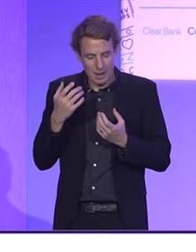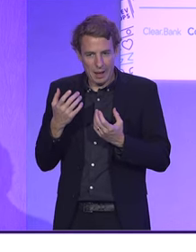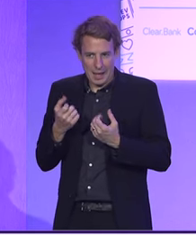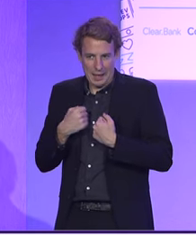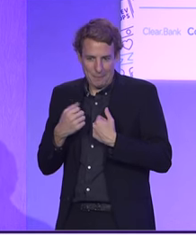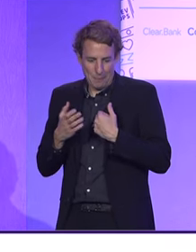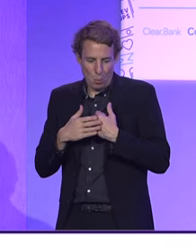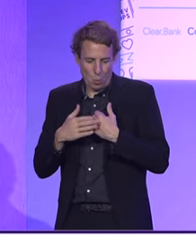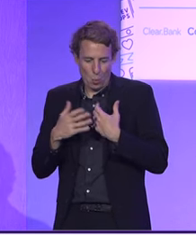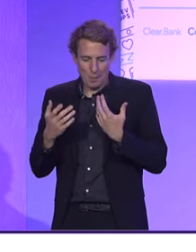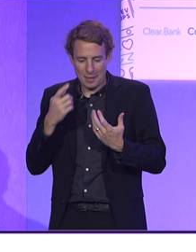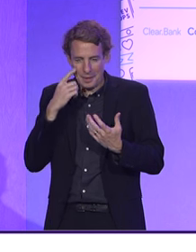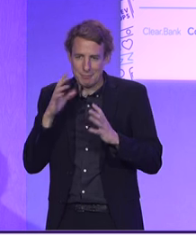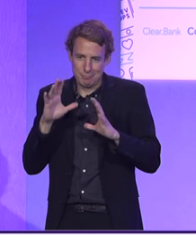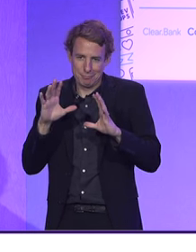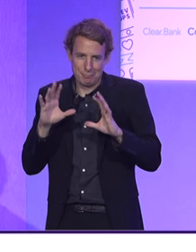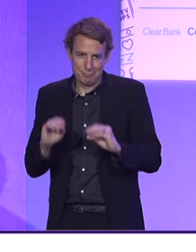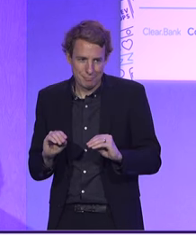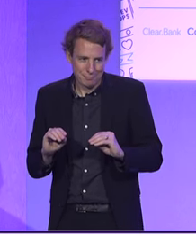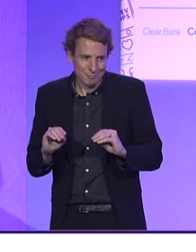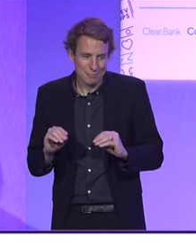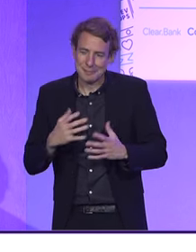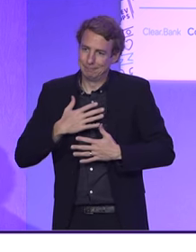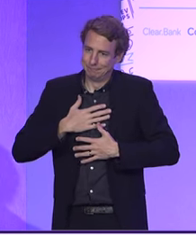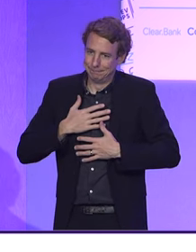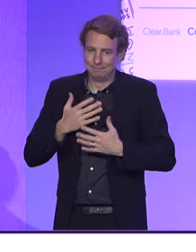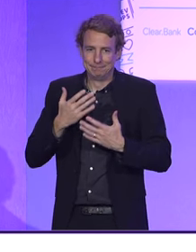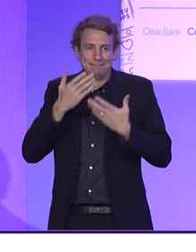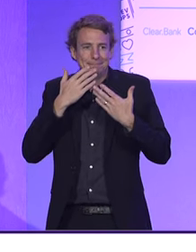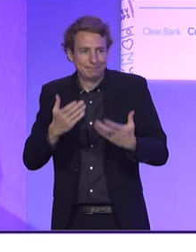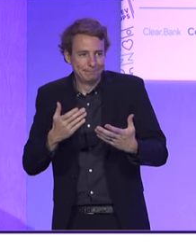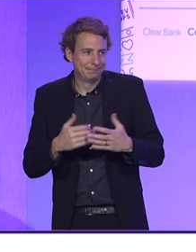Okay? So, sorry, thank you. Maybe can help.